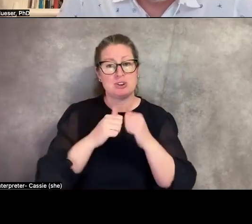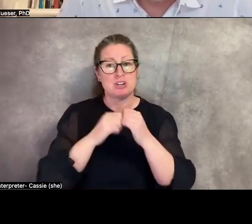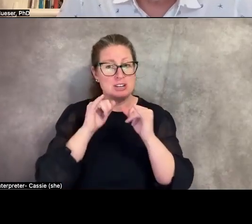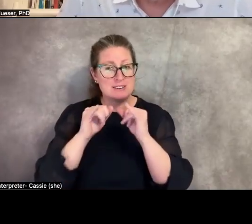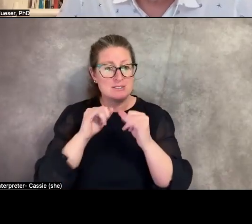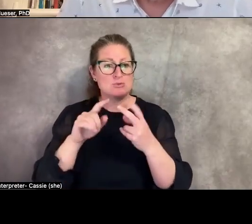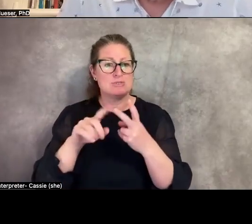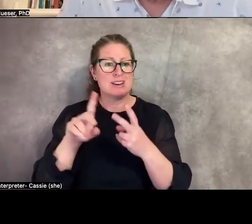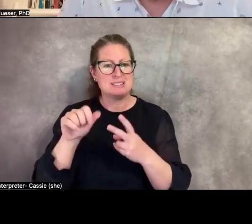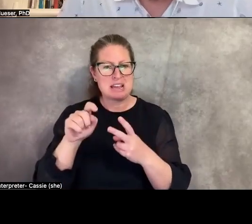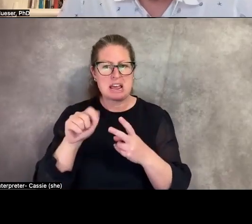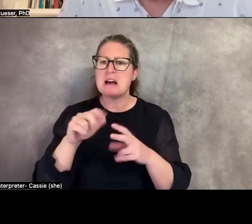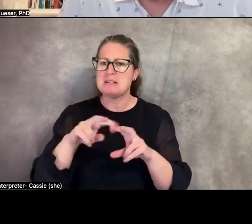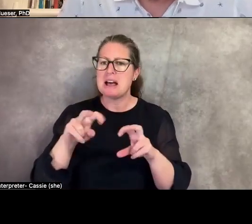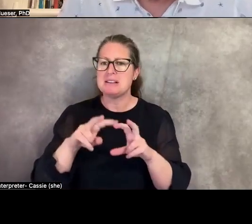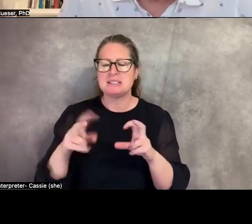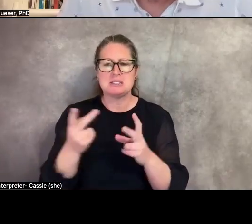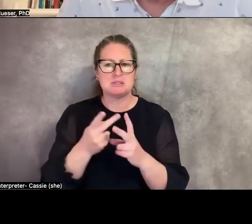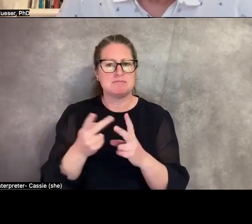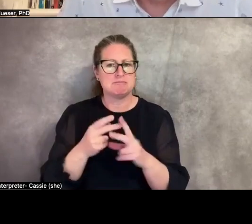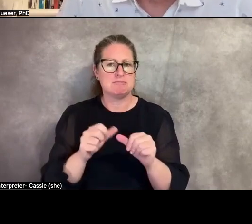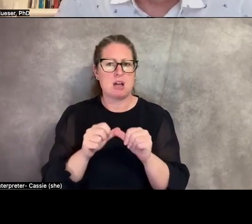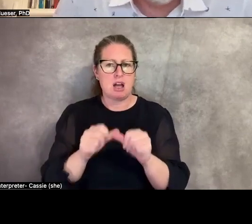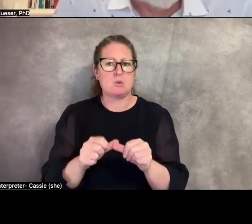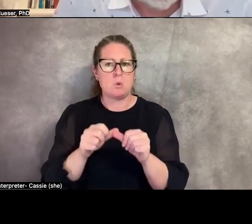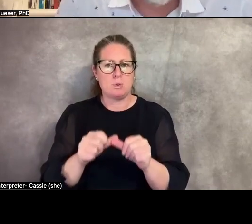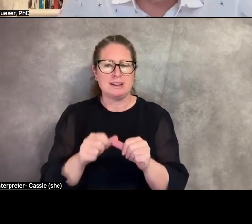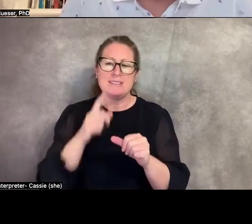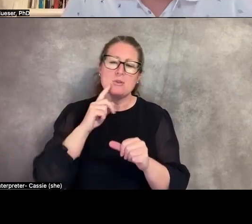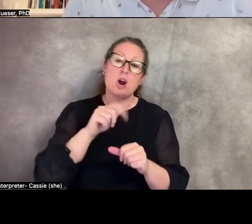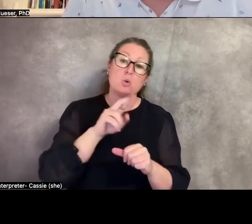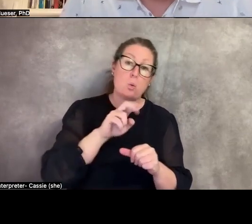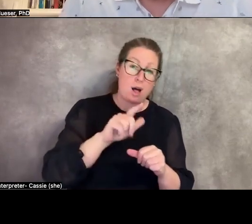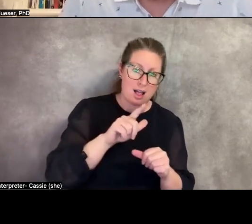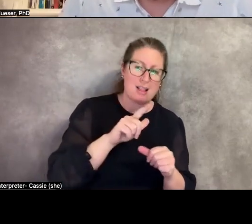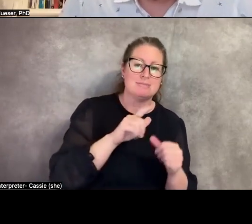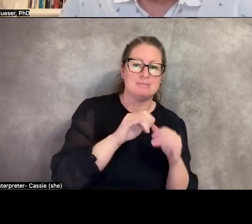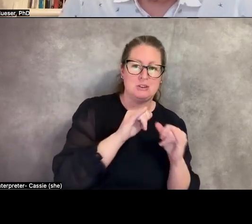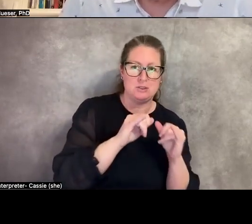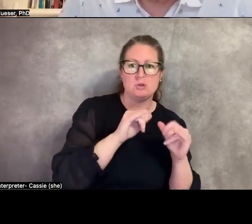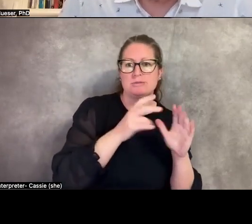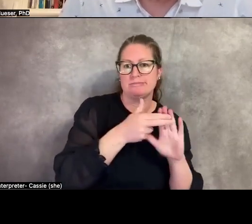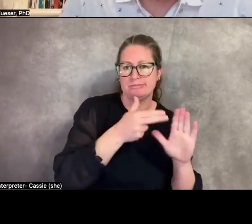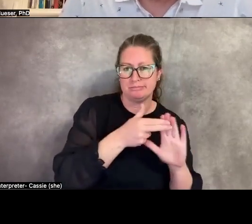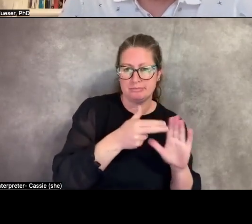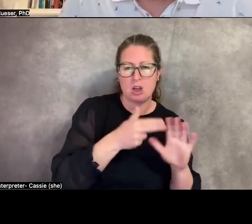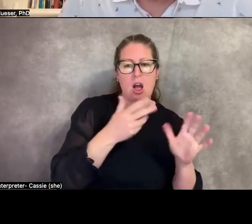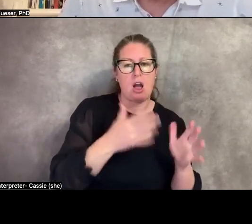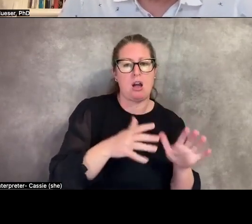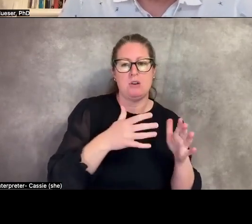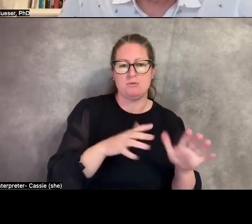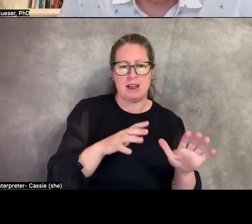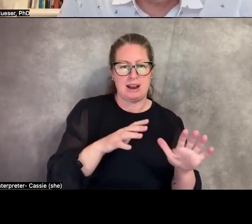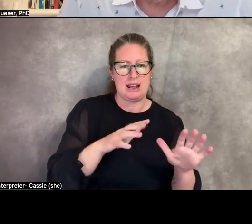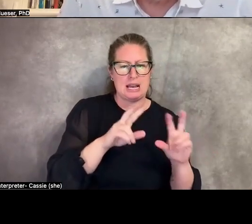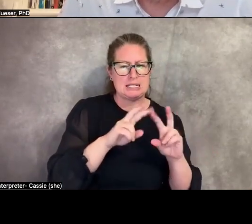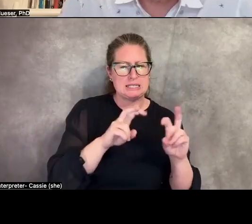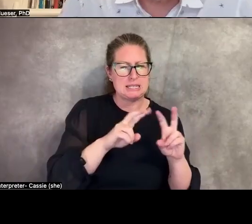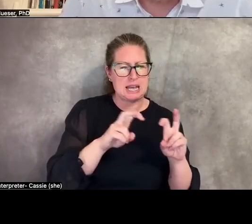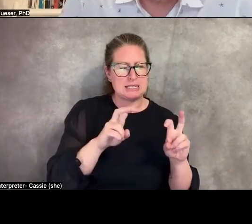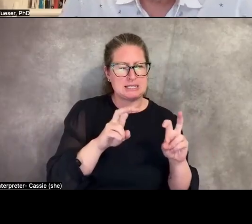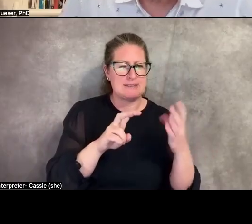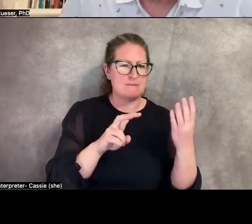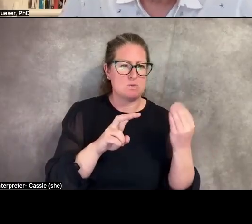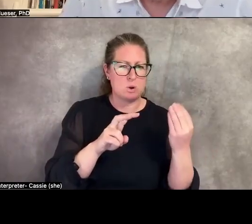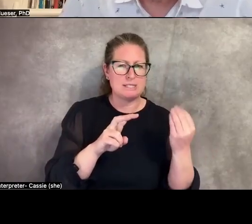data analysis. In terms of the qualitative interviews, we've already assessed, I believe,